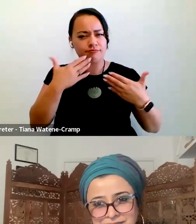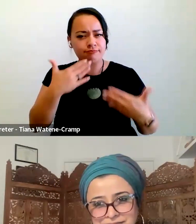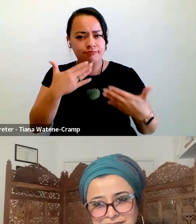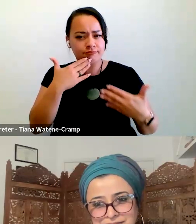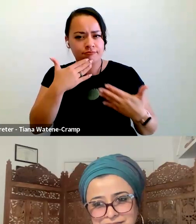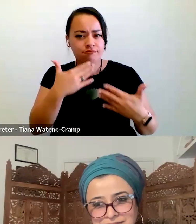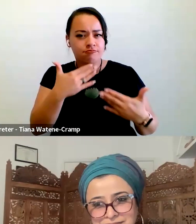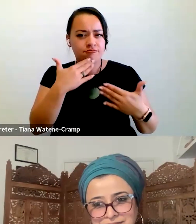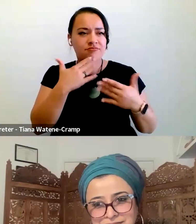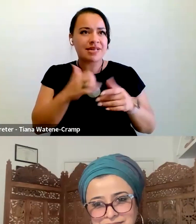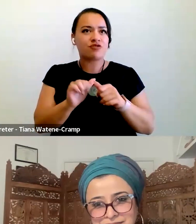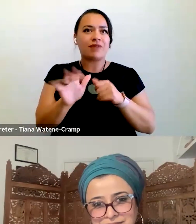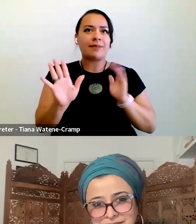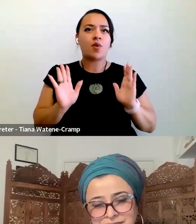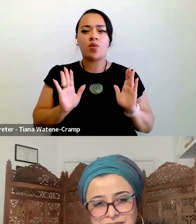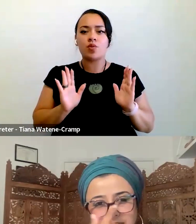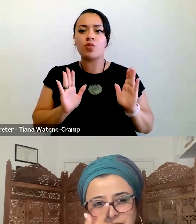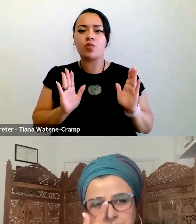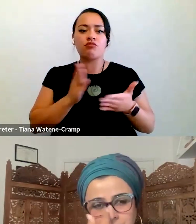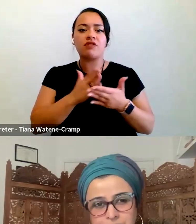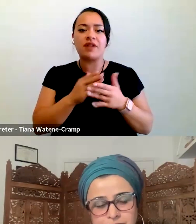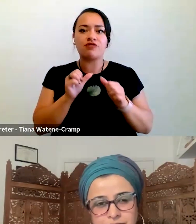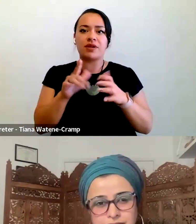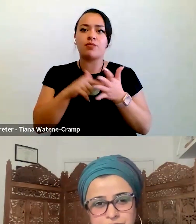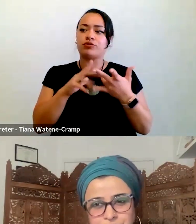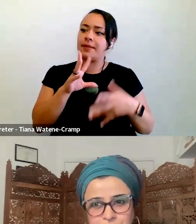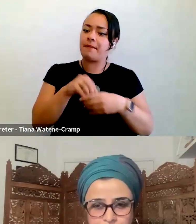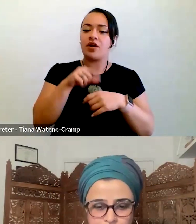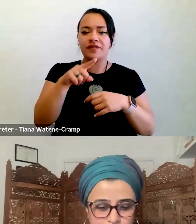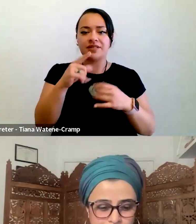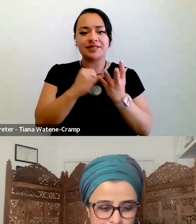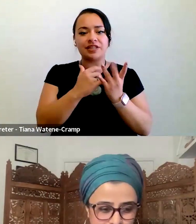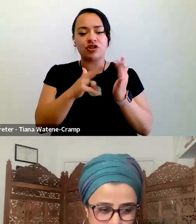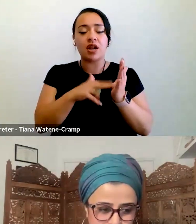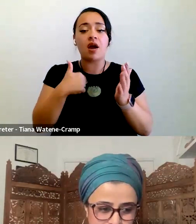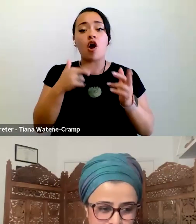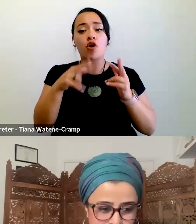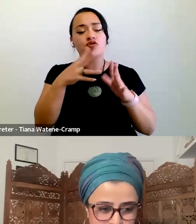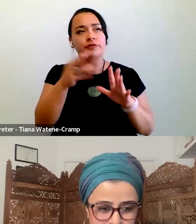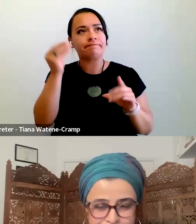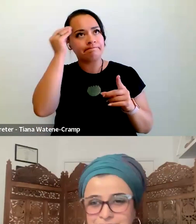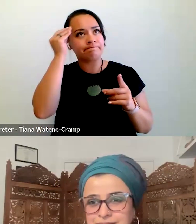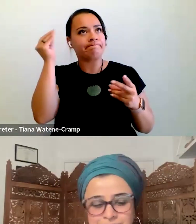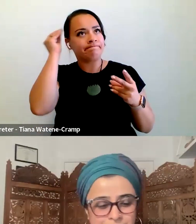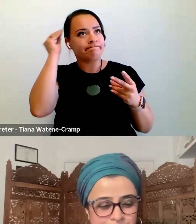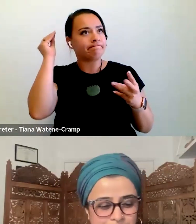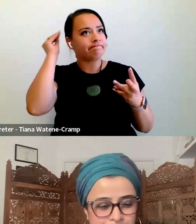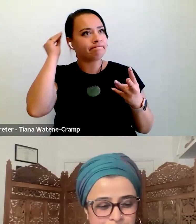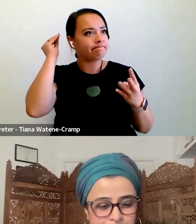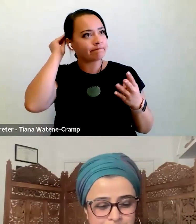just, you know, incredible to be part of this session. And I hope you took away some practical kind of ideas and